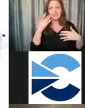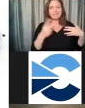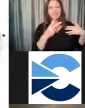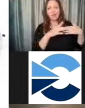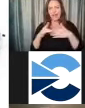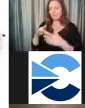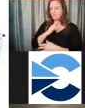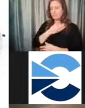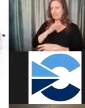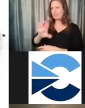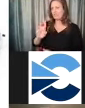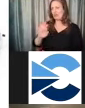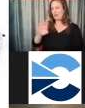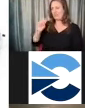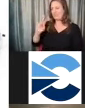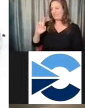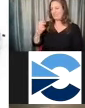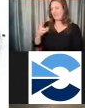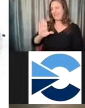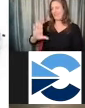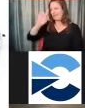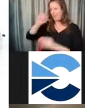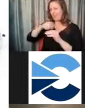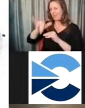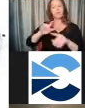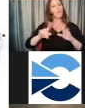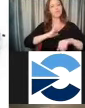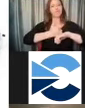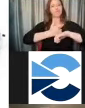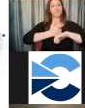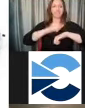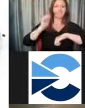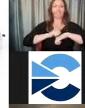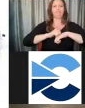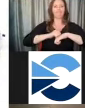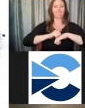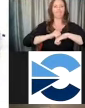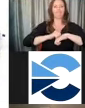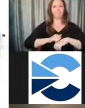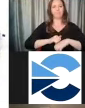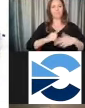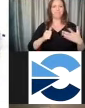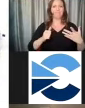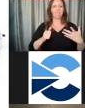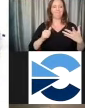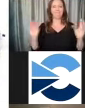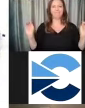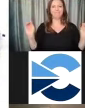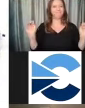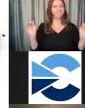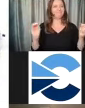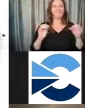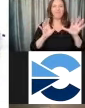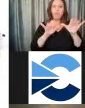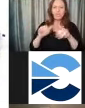Dr. Singh's thoughts about that, but there wasn't really an established, like, for a measurement